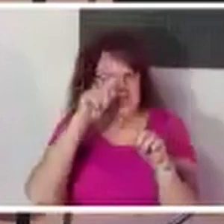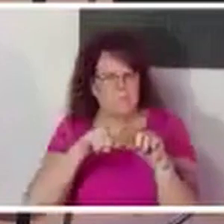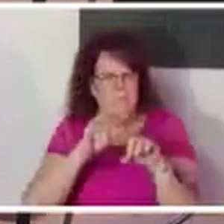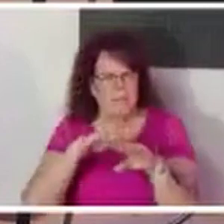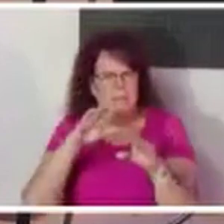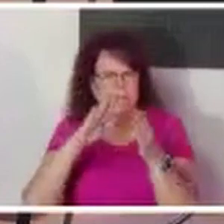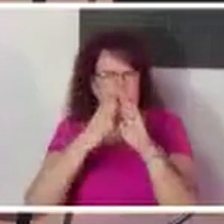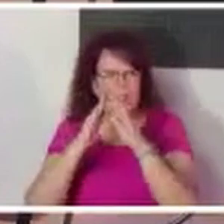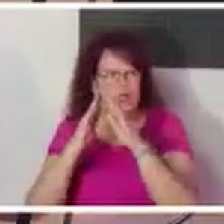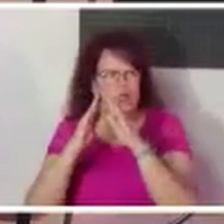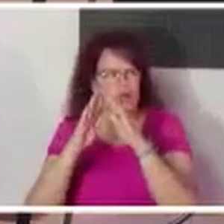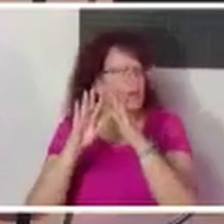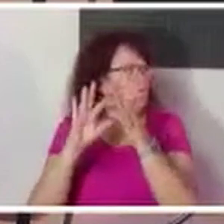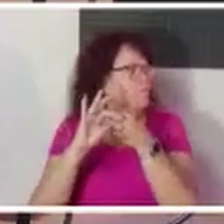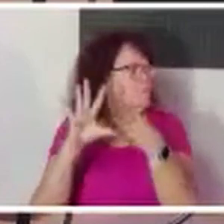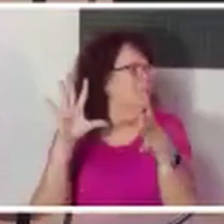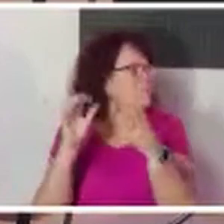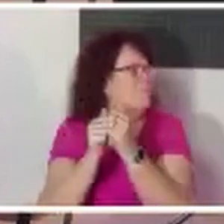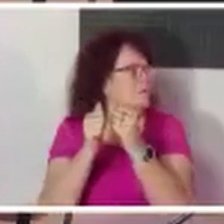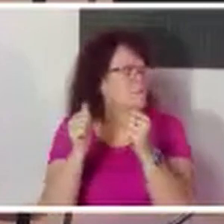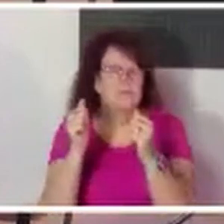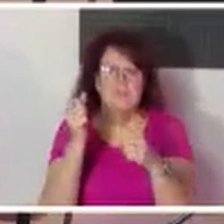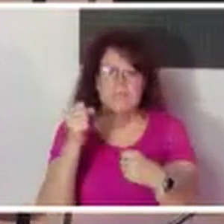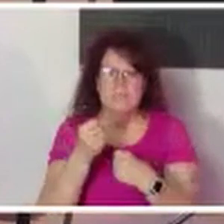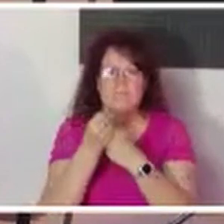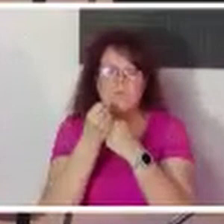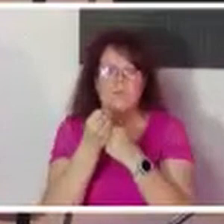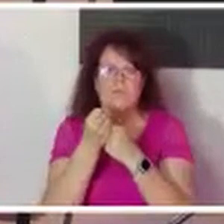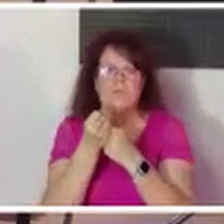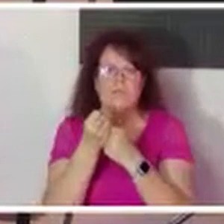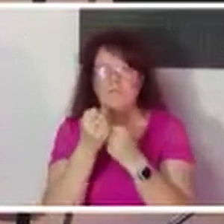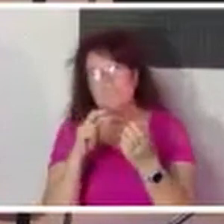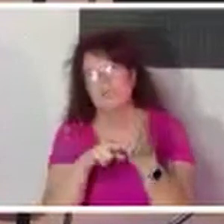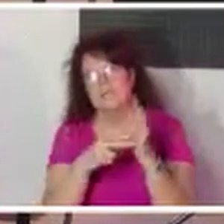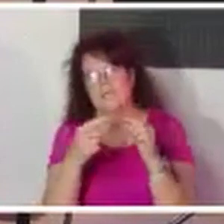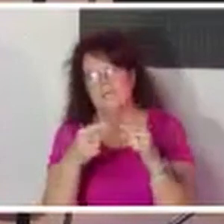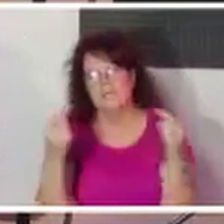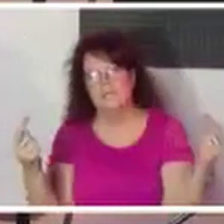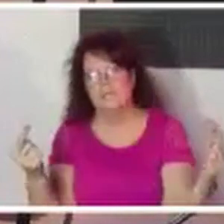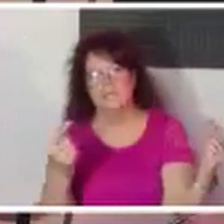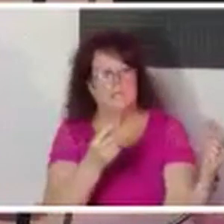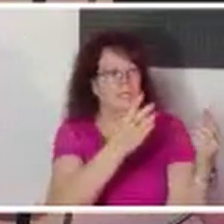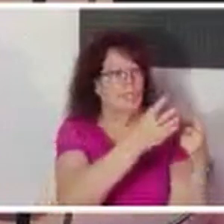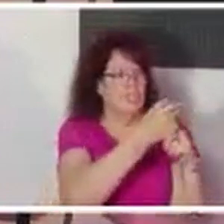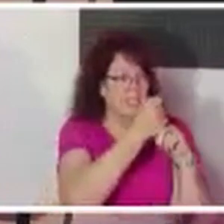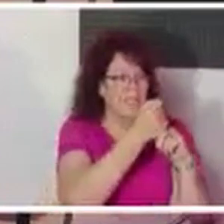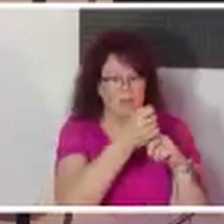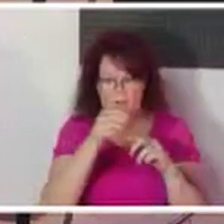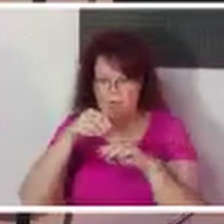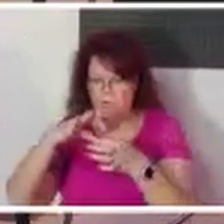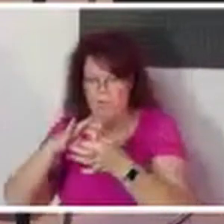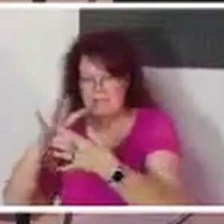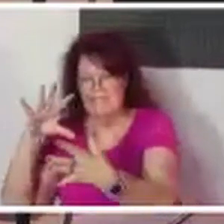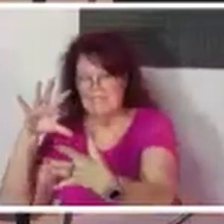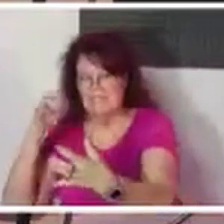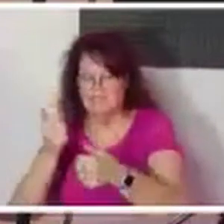community release with support. So that means as an alternative to incarcerating someone, releasing them back into a situation